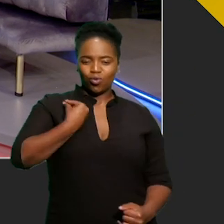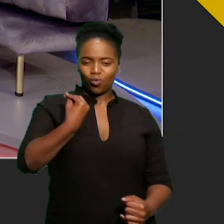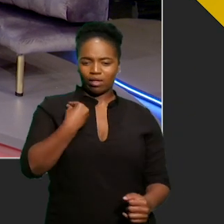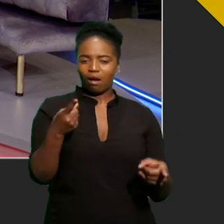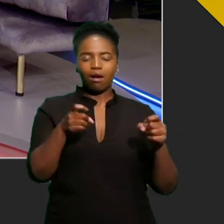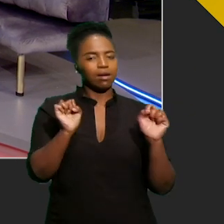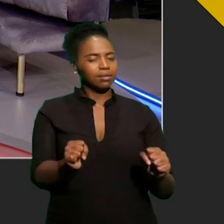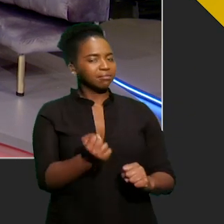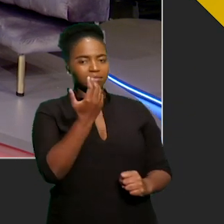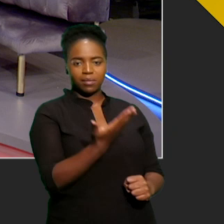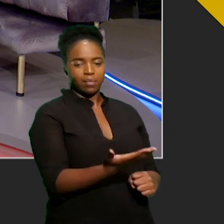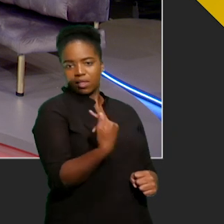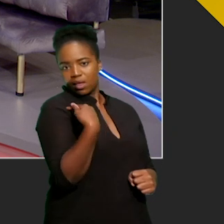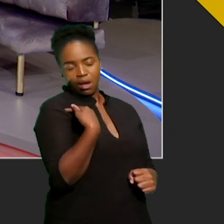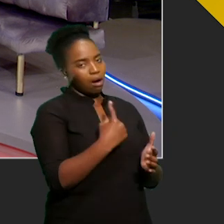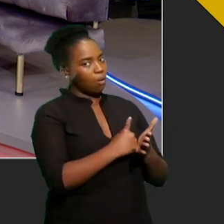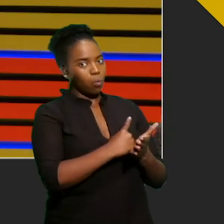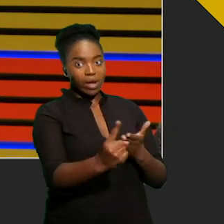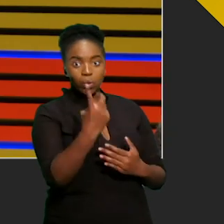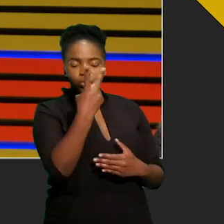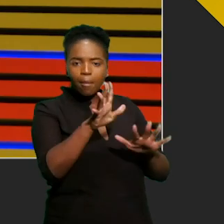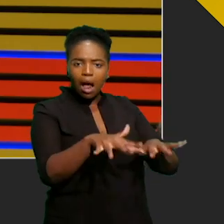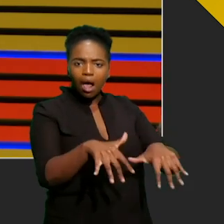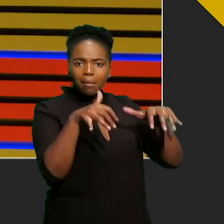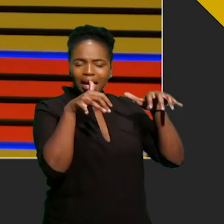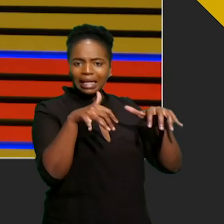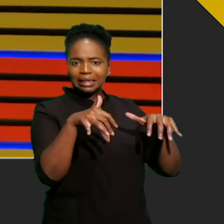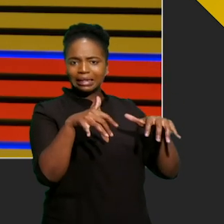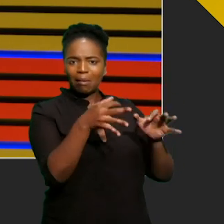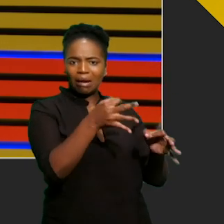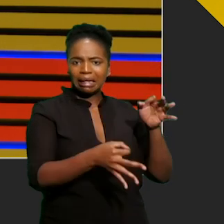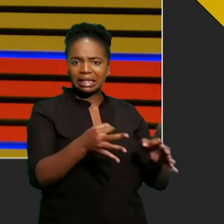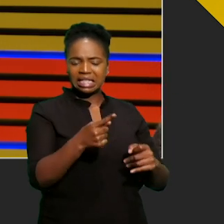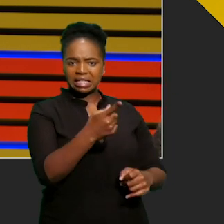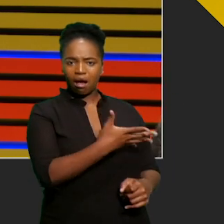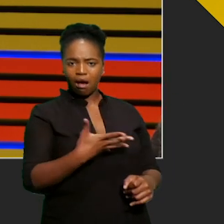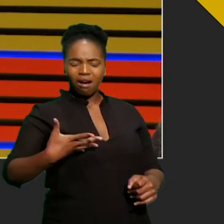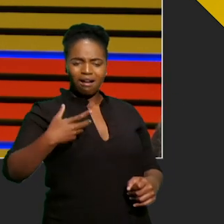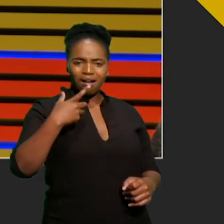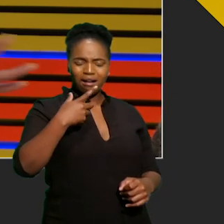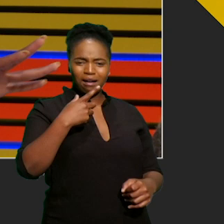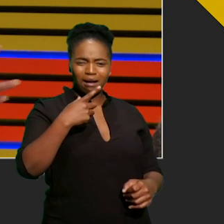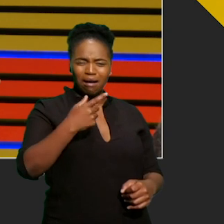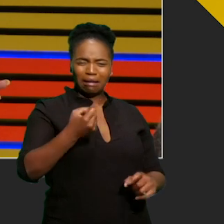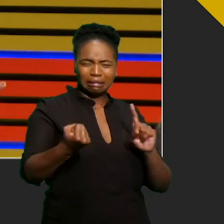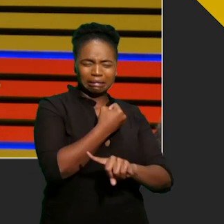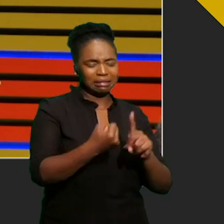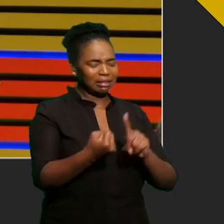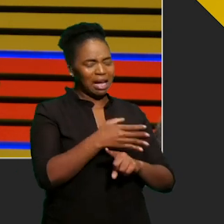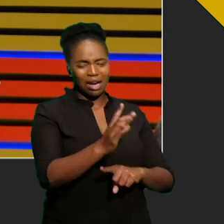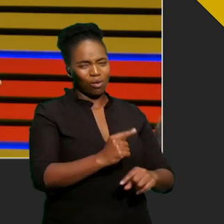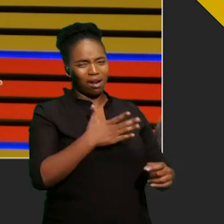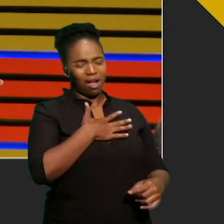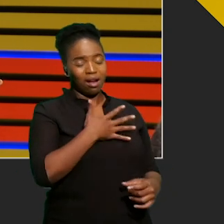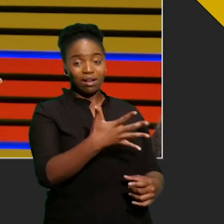Melody, this past week, Rivone, politicians settling scores in parliament with gender-based violence. It's just not on for me.